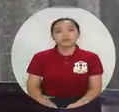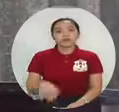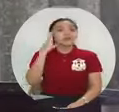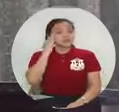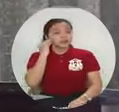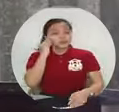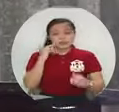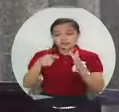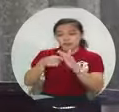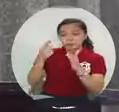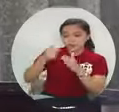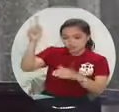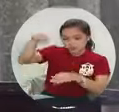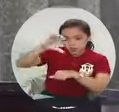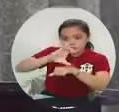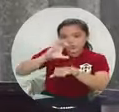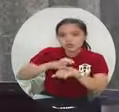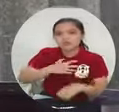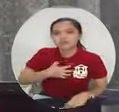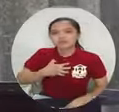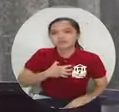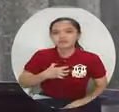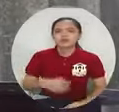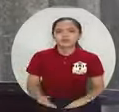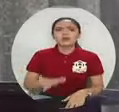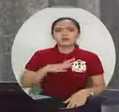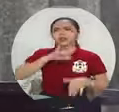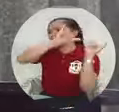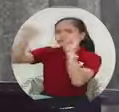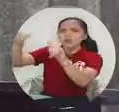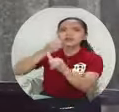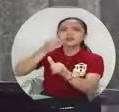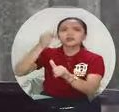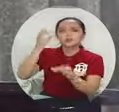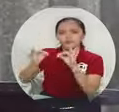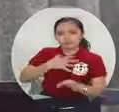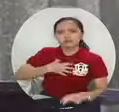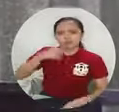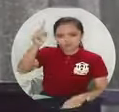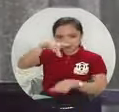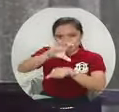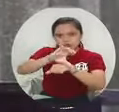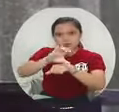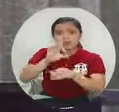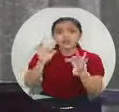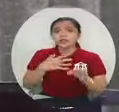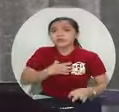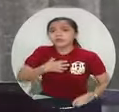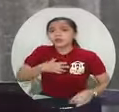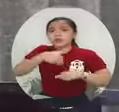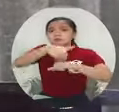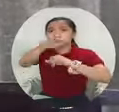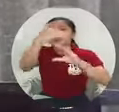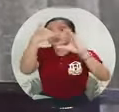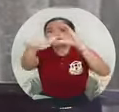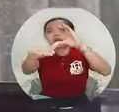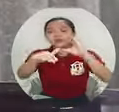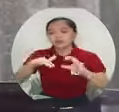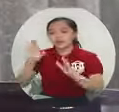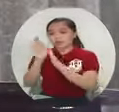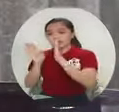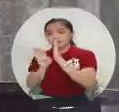come. Because in 1 Corinthians 15, 20, 23, it was mentioned over there that Jesus